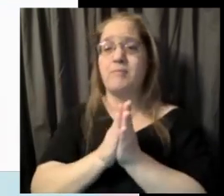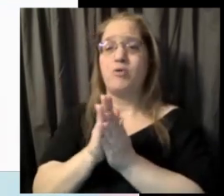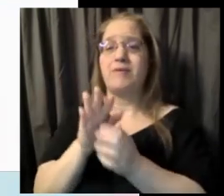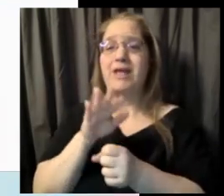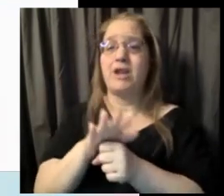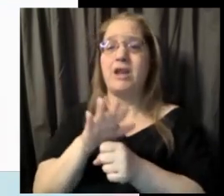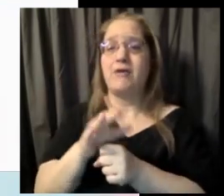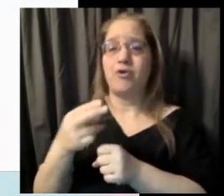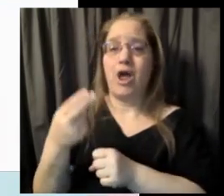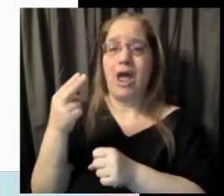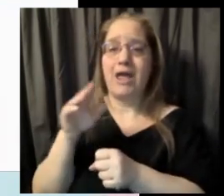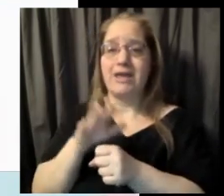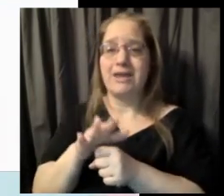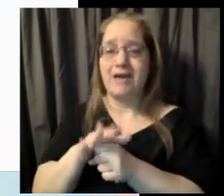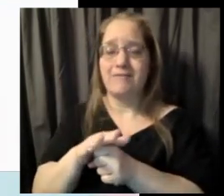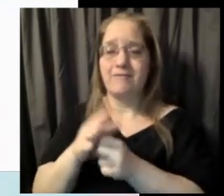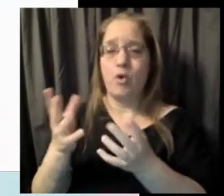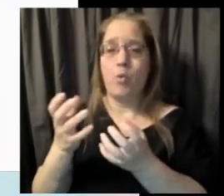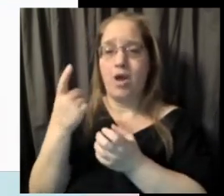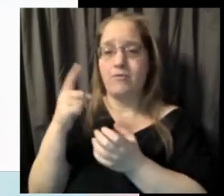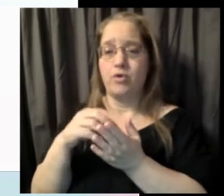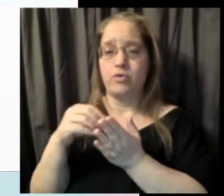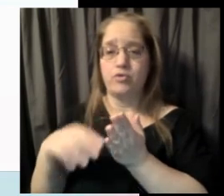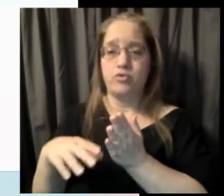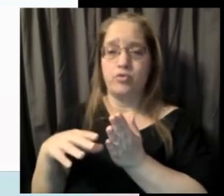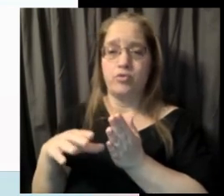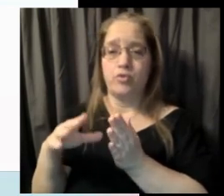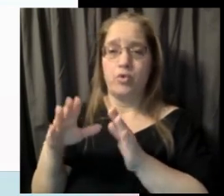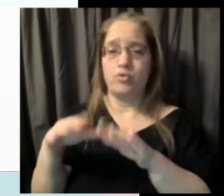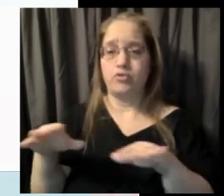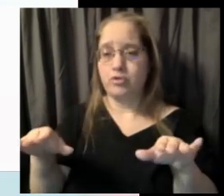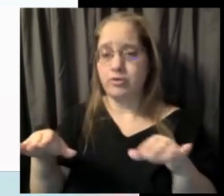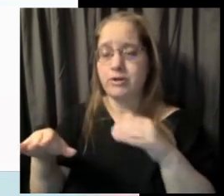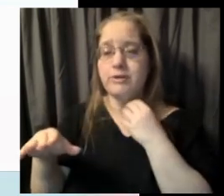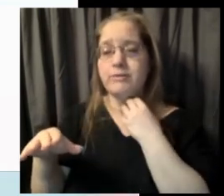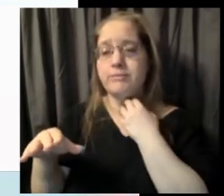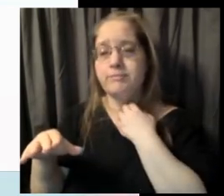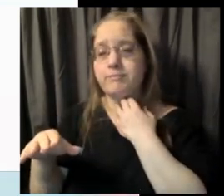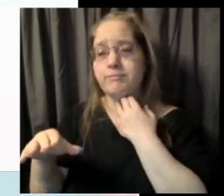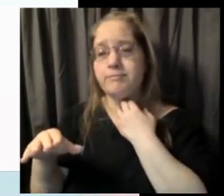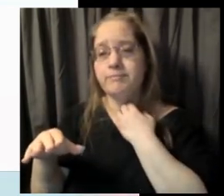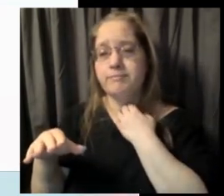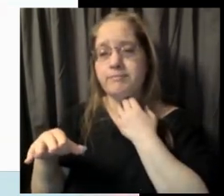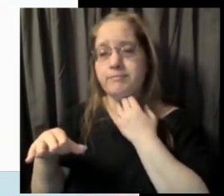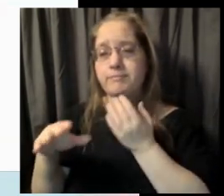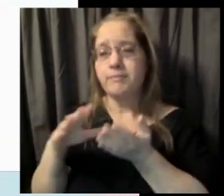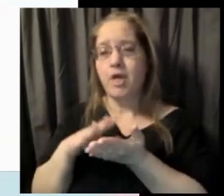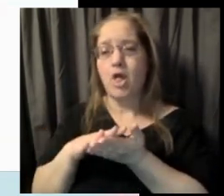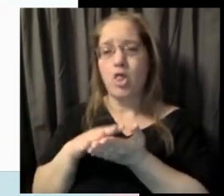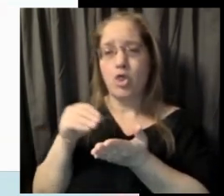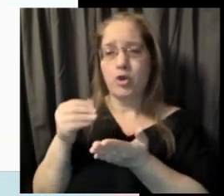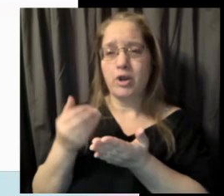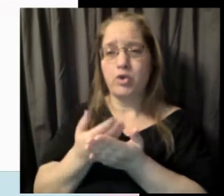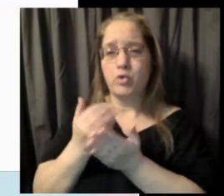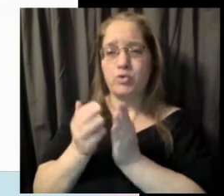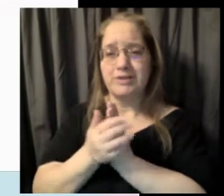motivating enough or high enough of a want for a student or a child. But in terms of learning a